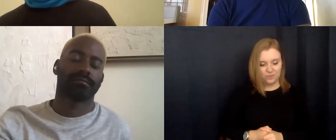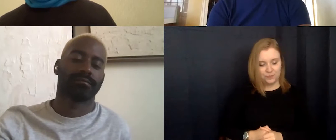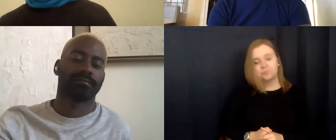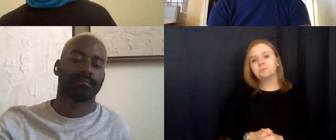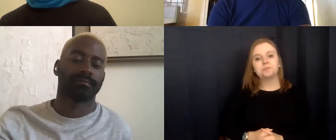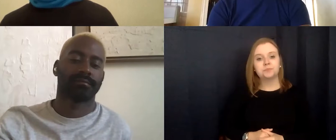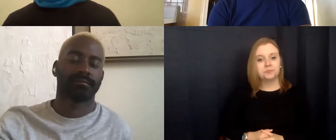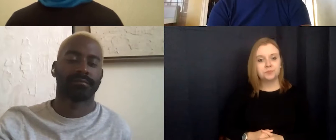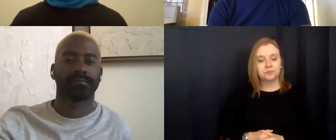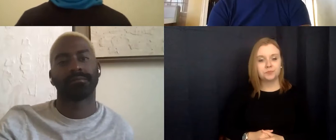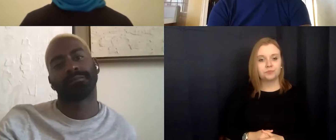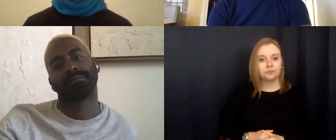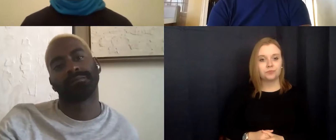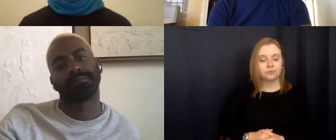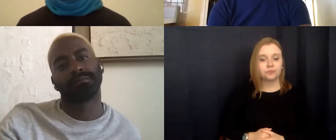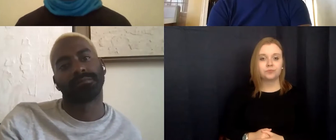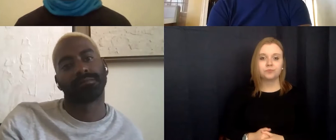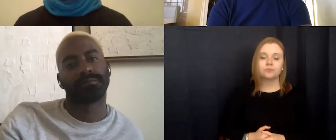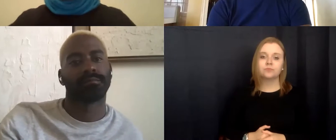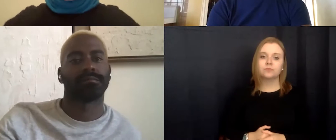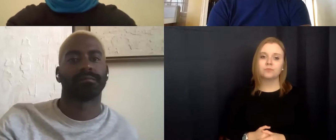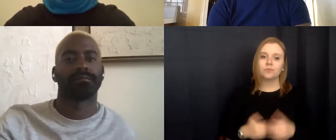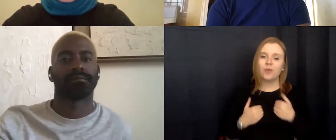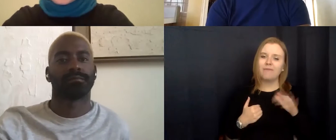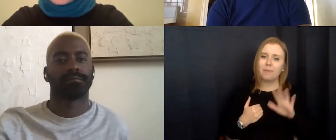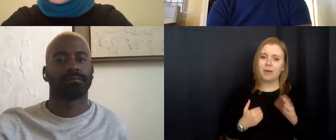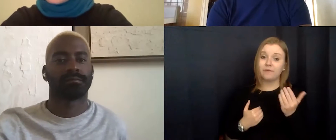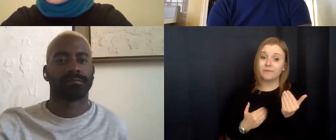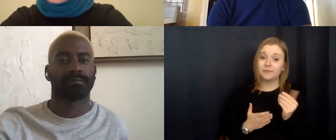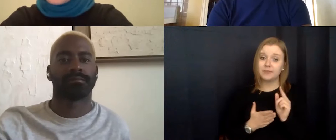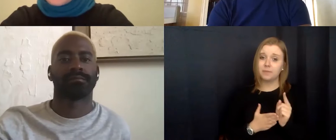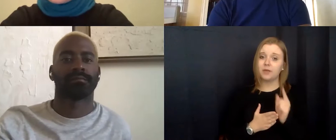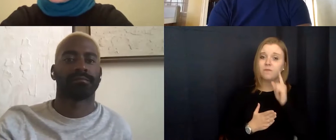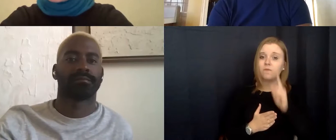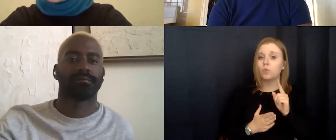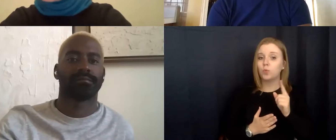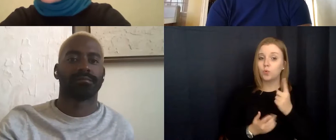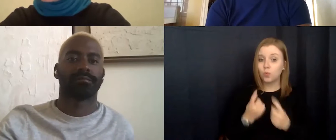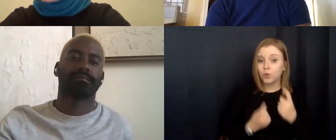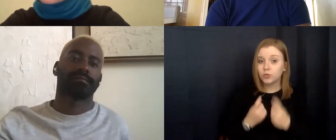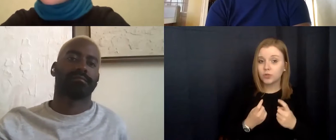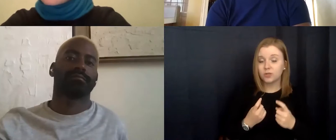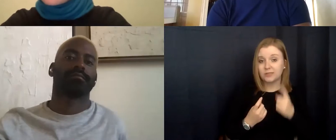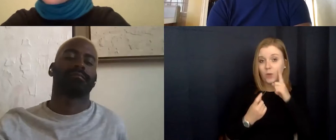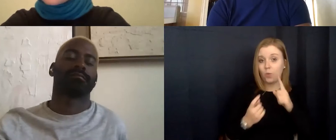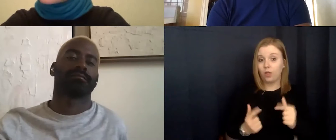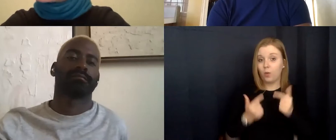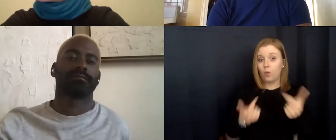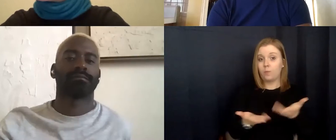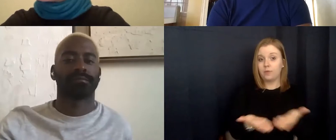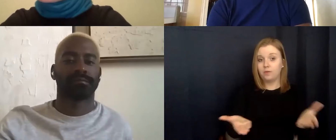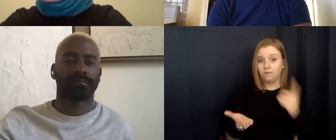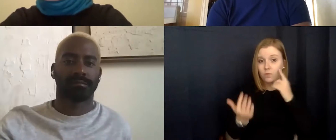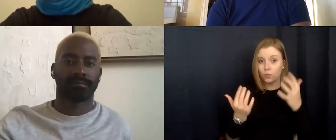And we will have about 15 minutes of questions that will be opened up for the